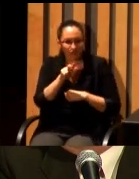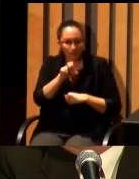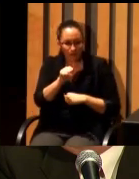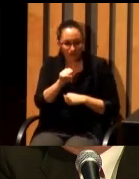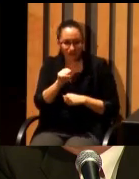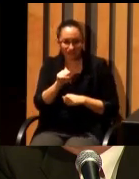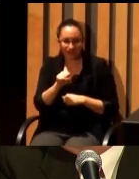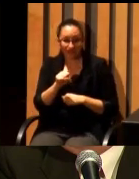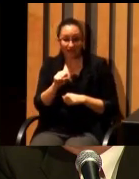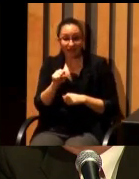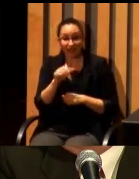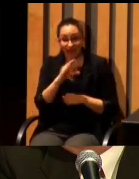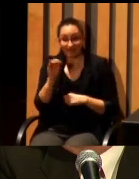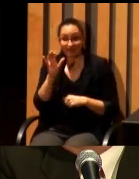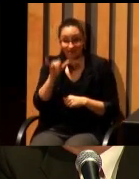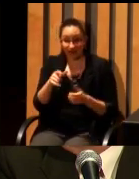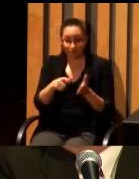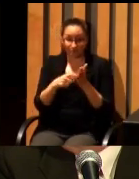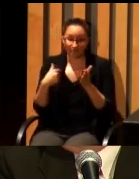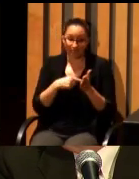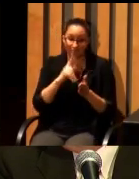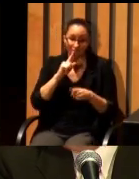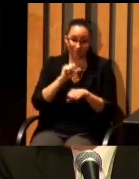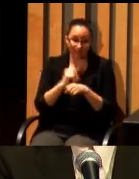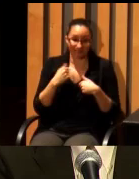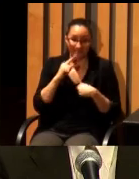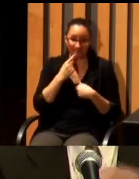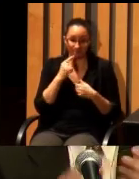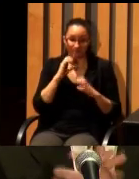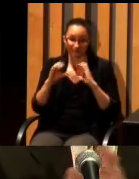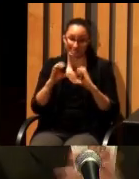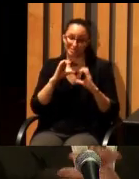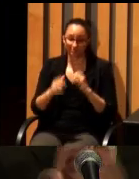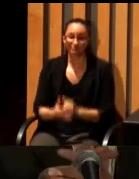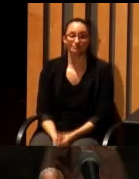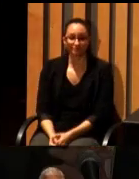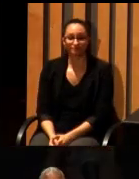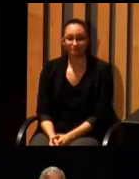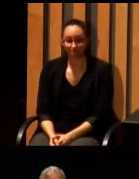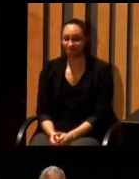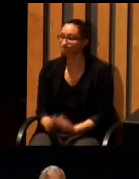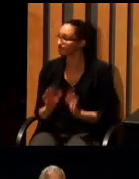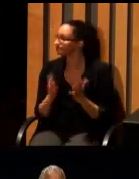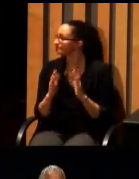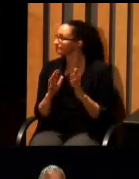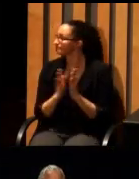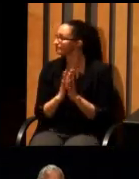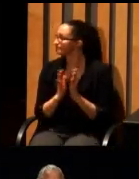serious reflection and conversation.